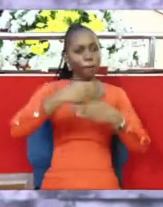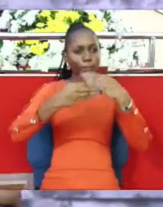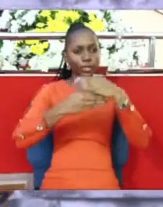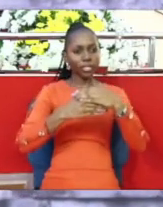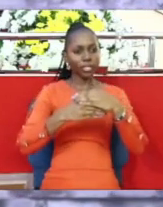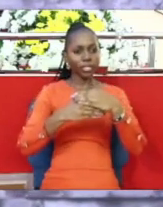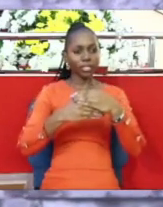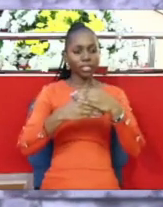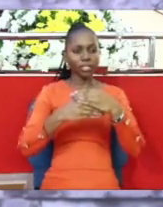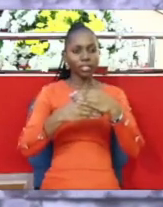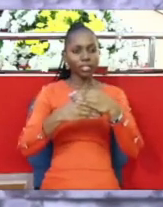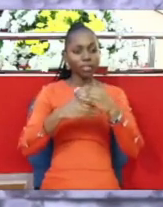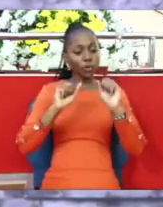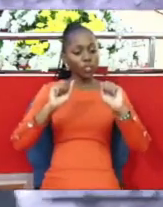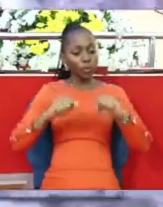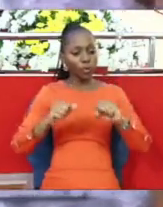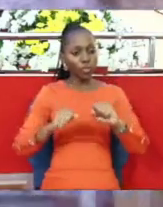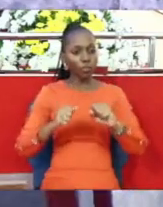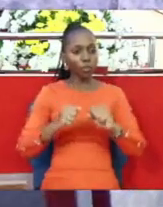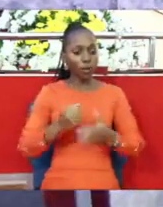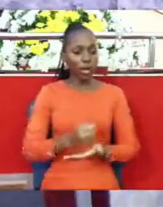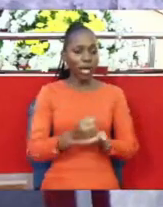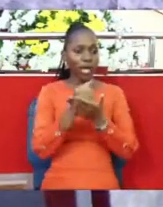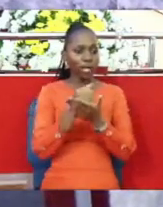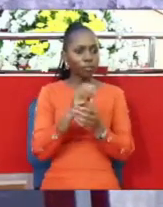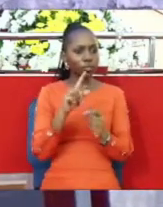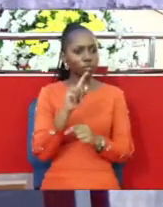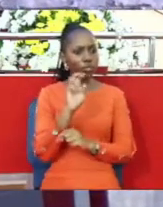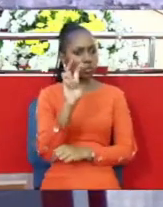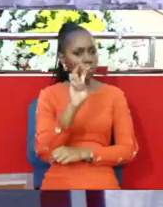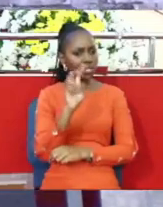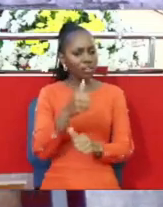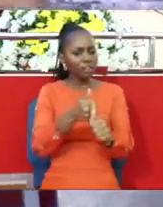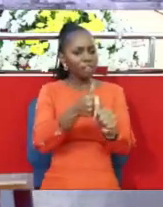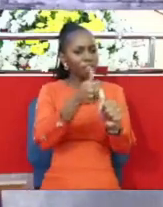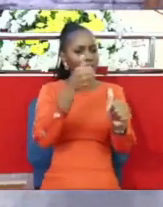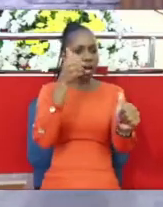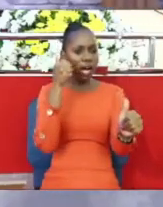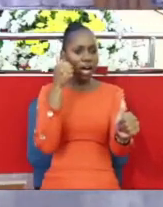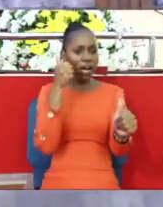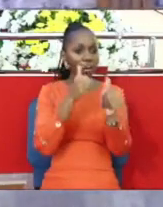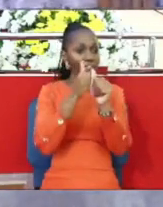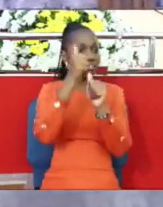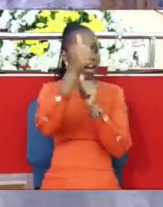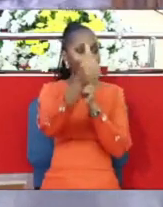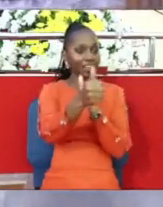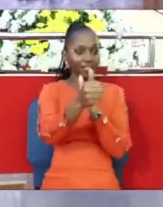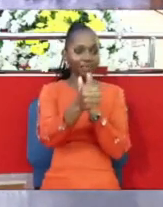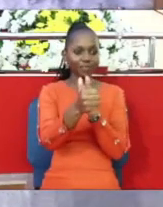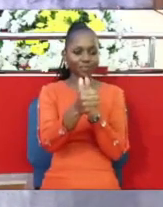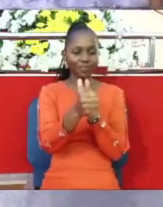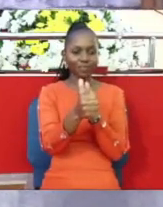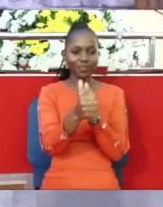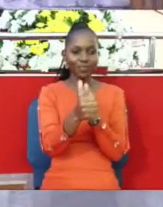the inside. Ye husaidia walio ndani. And the outside. Na mle nje. So that nobody can climb that wall. Kwamba hamna anayeweza panga kuta.